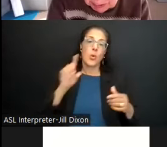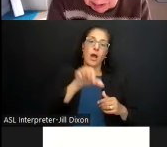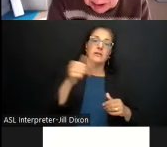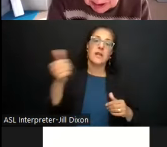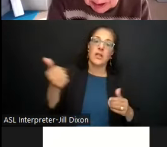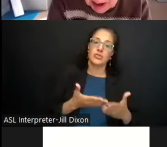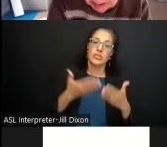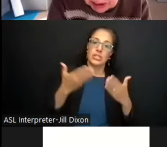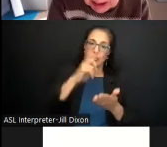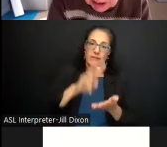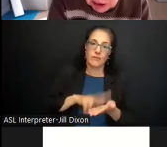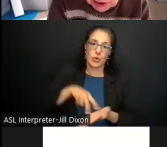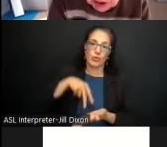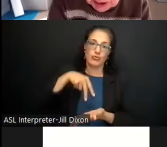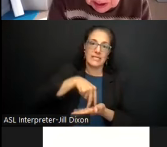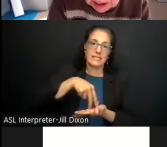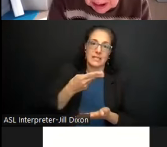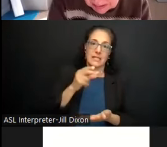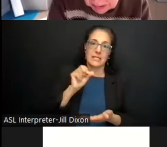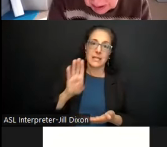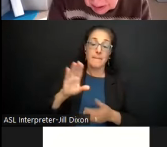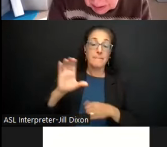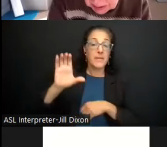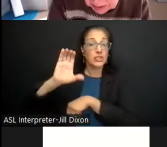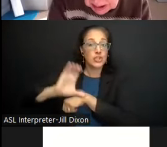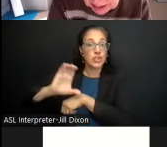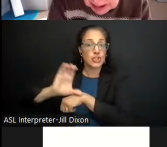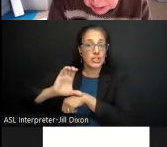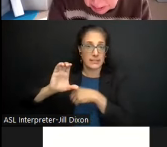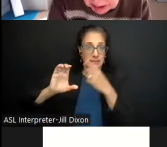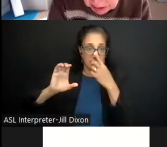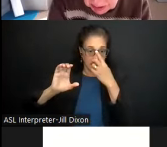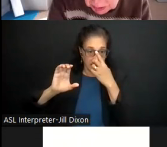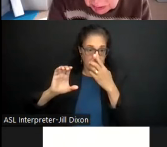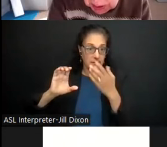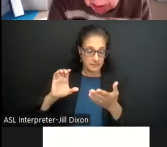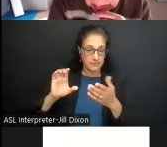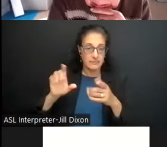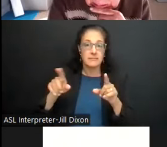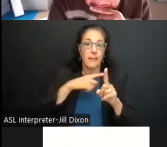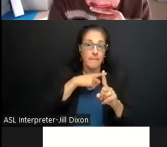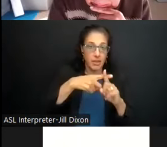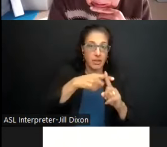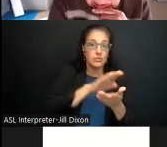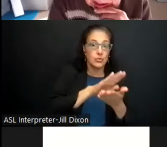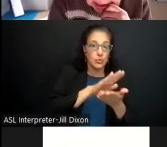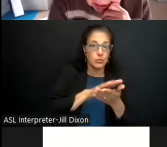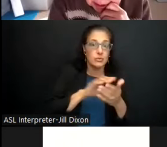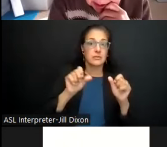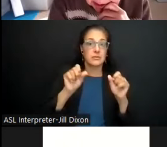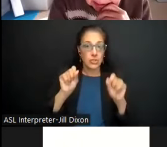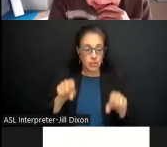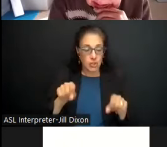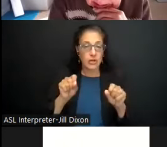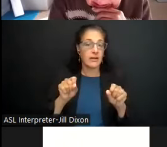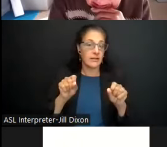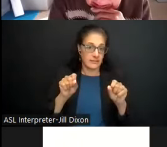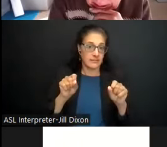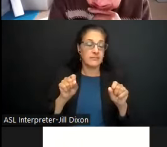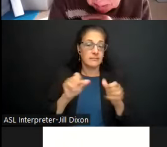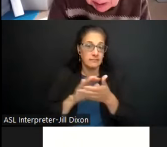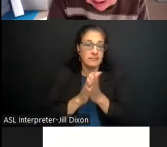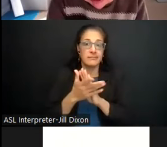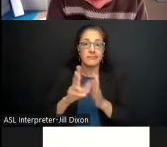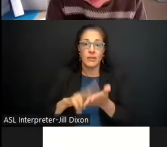have for resilience hubs, that churches could, and as well as schools, could potentially serve as